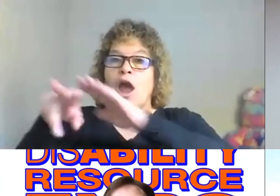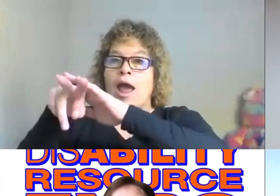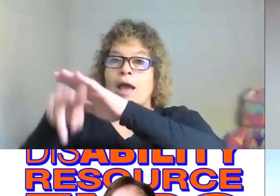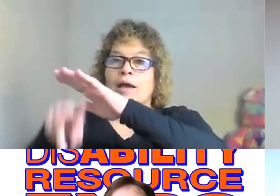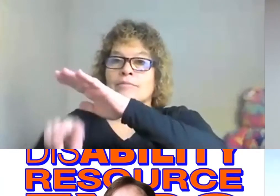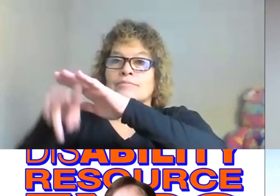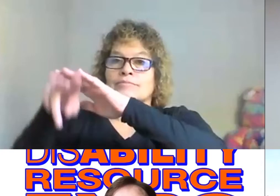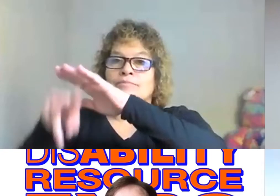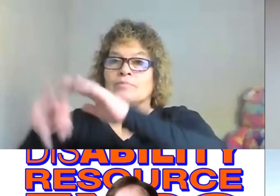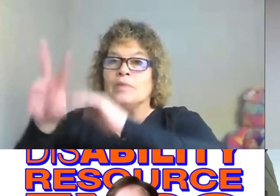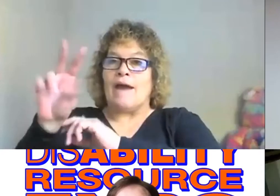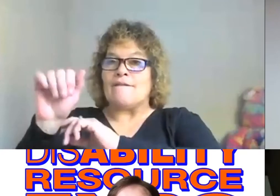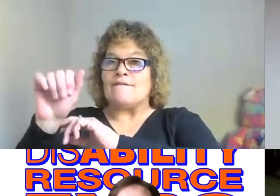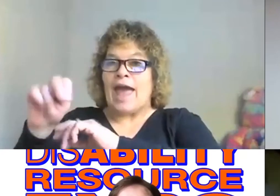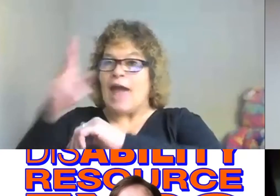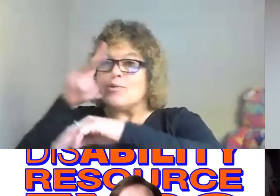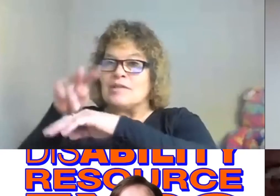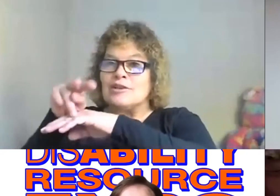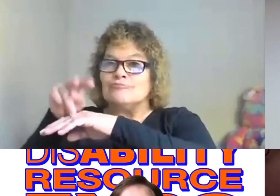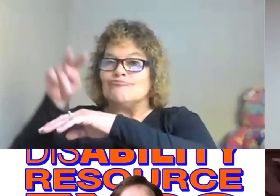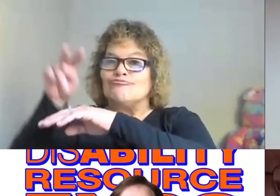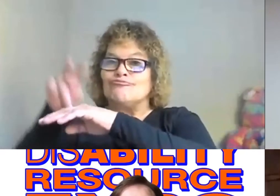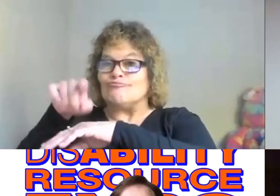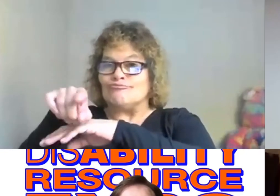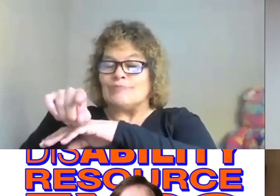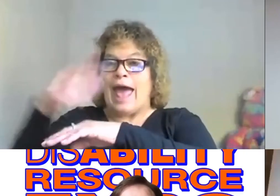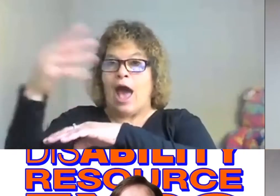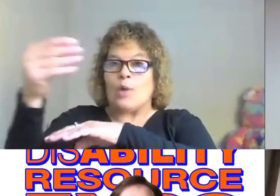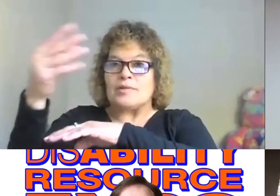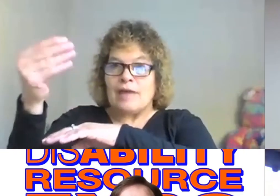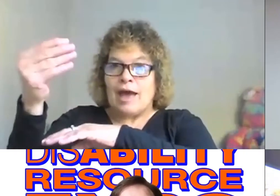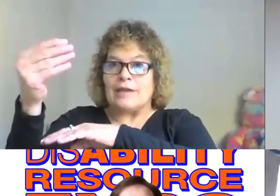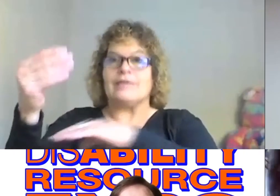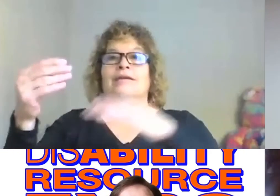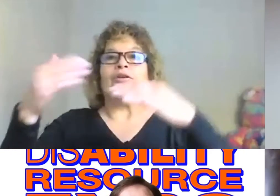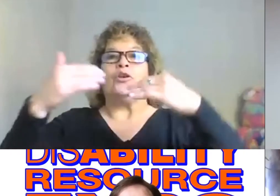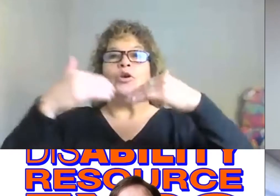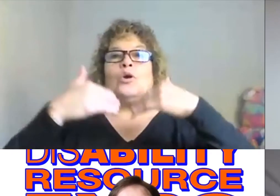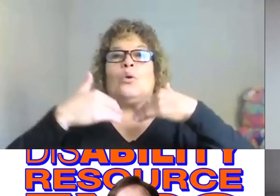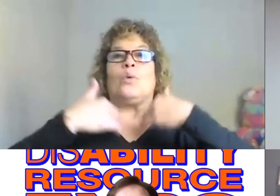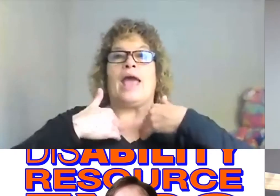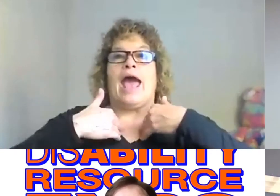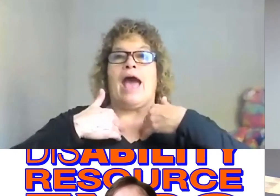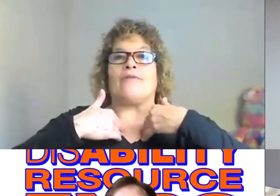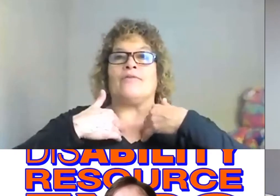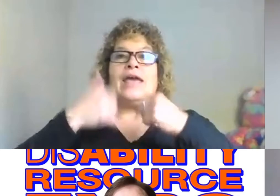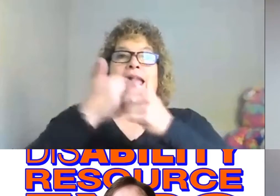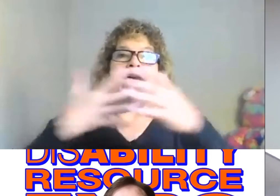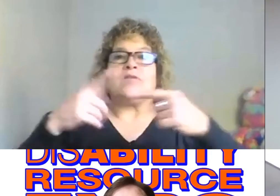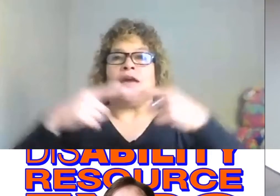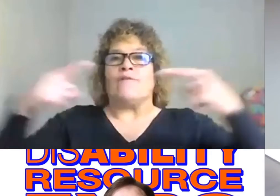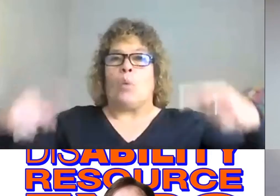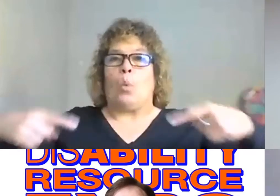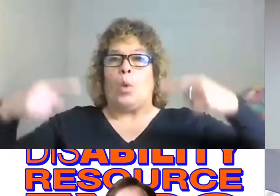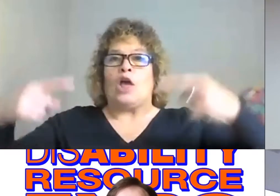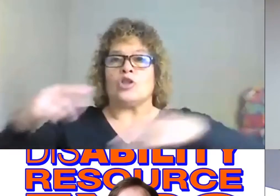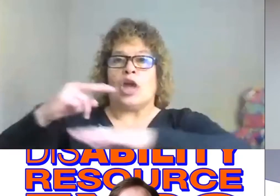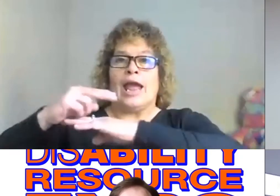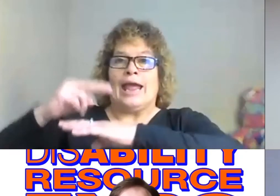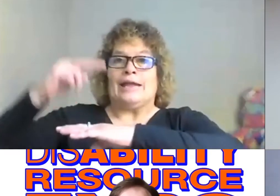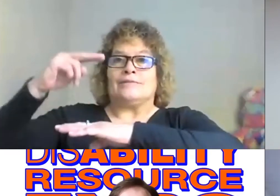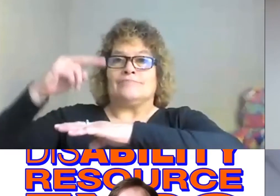here, along with scooters and stuff there on there. We do everything from wheelchair lifts, driving